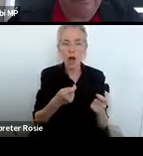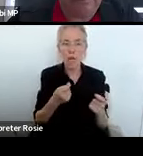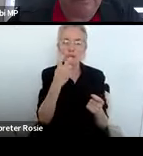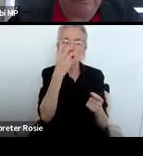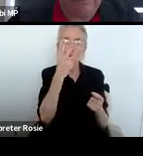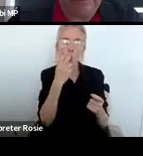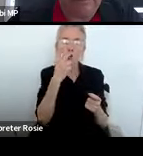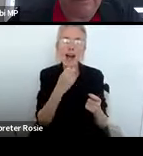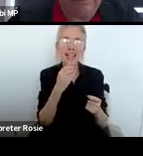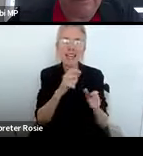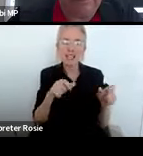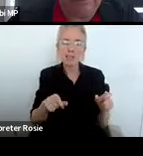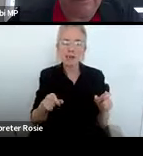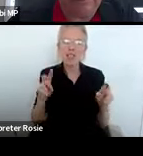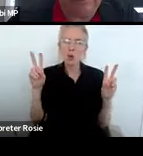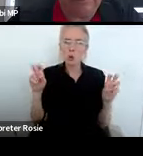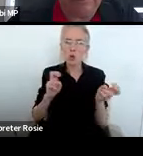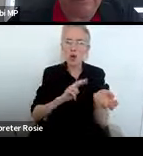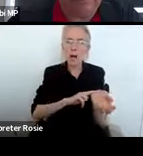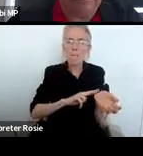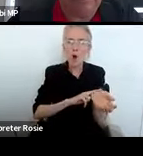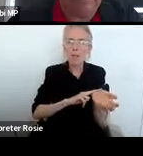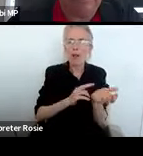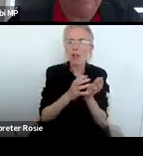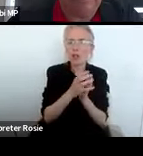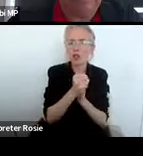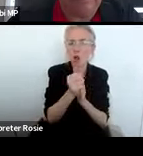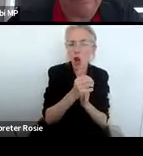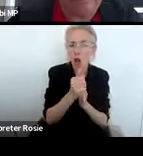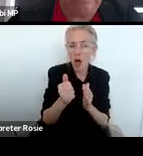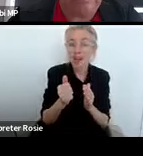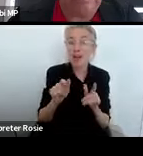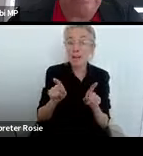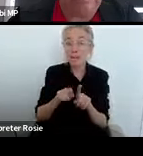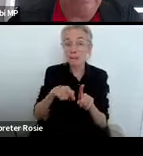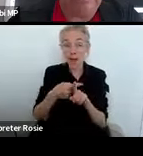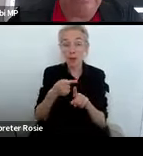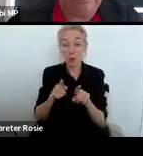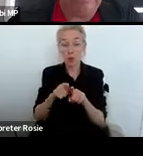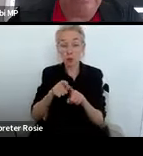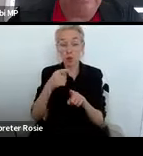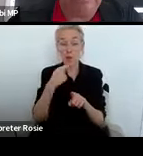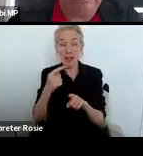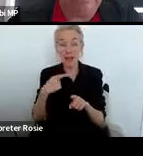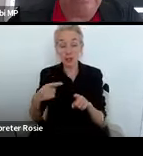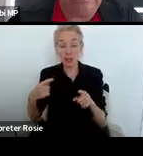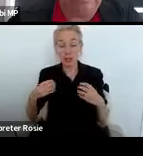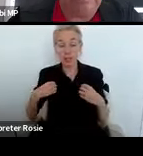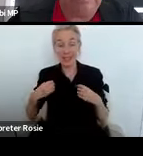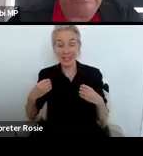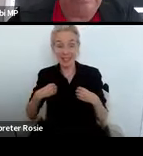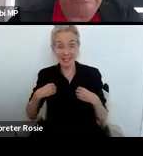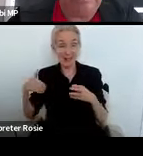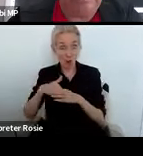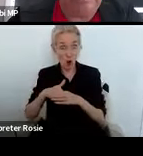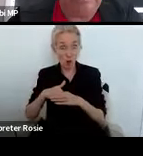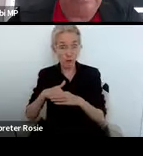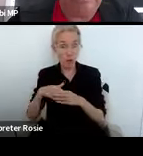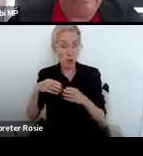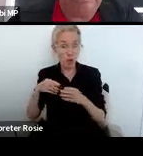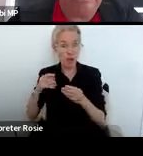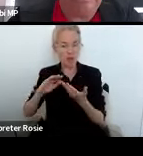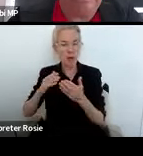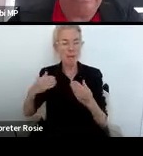really important aspect. Now, the first question will go to Liz, and then we'll come to Maureen. Thank you. Thanks,